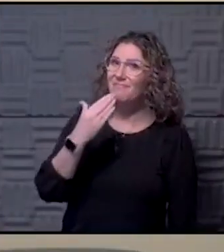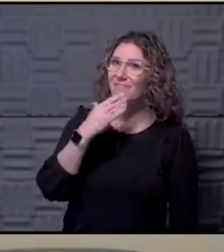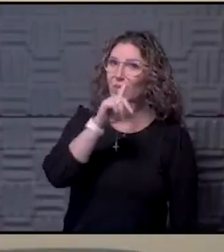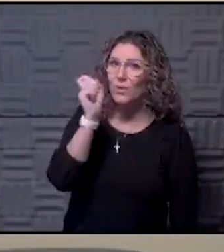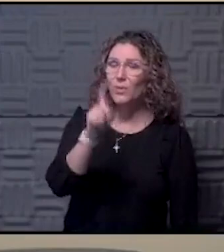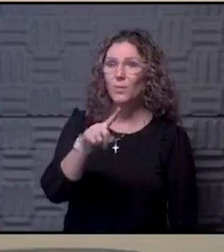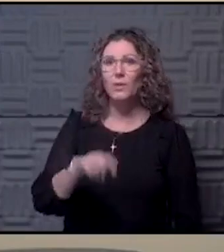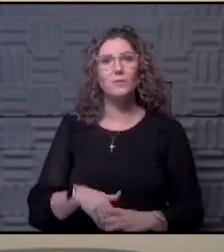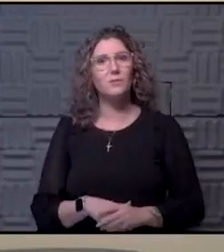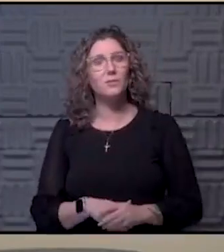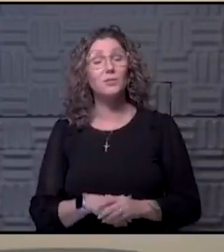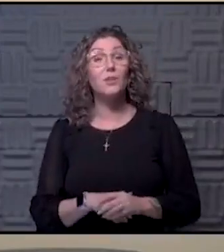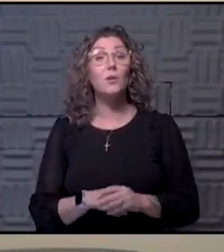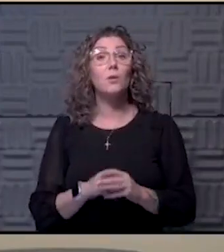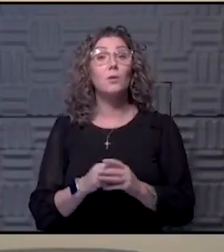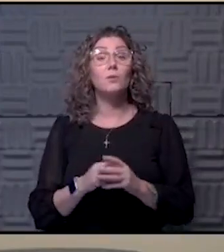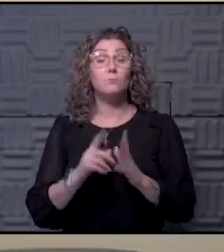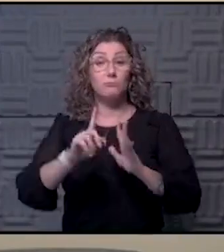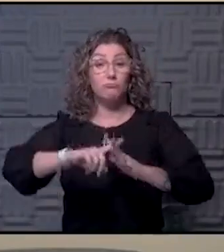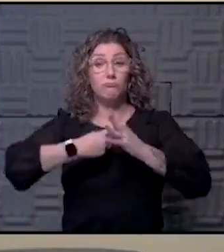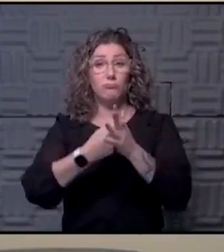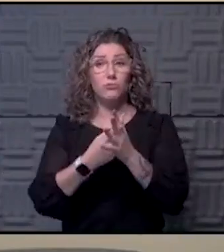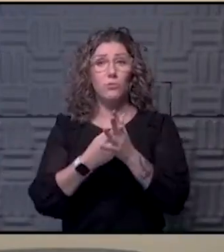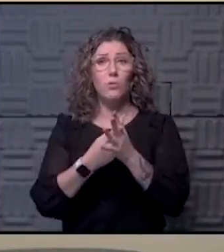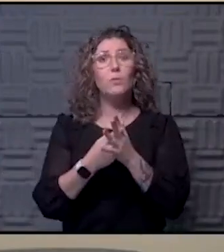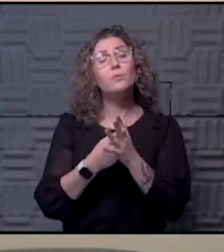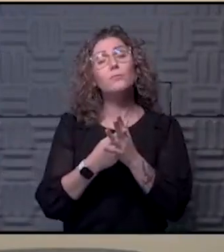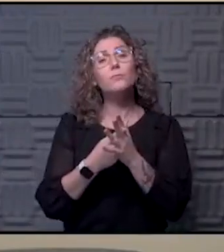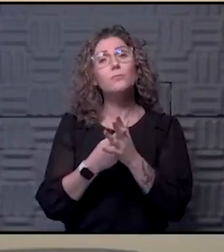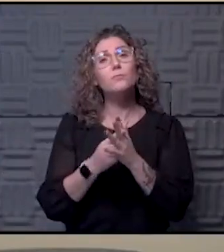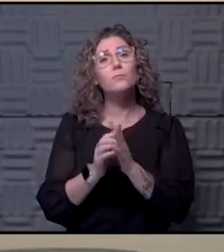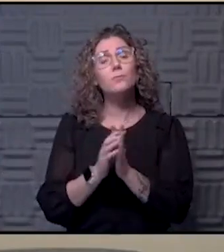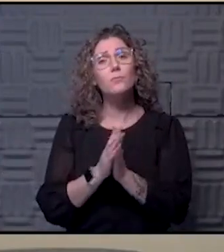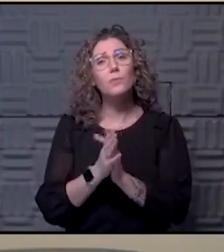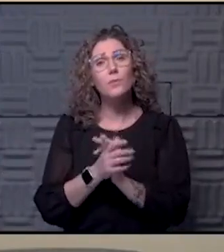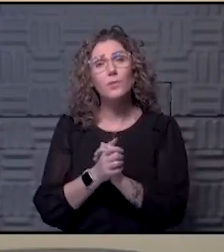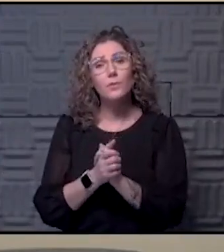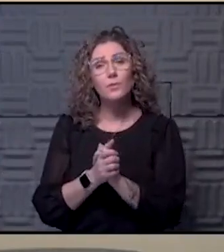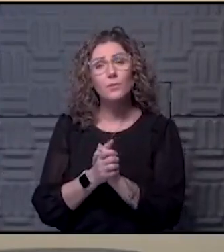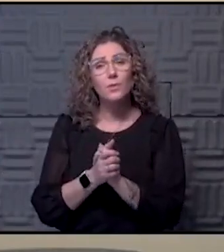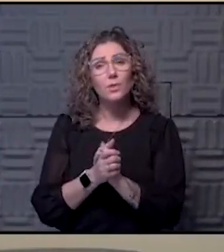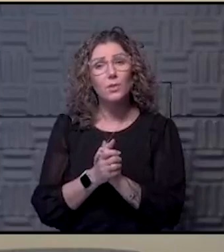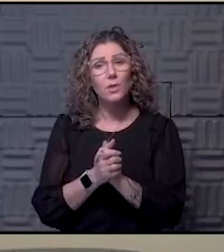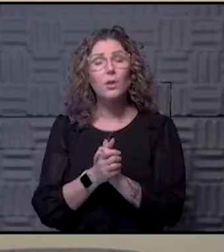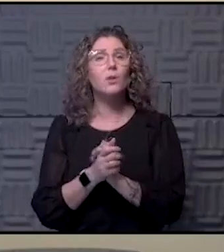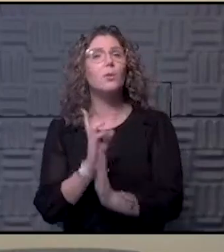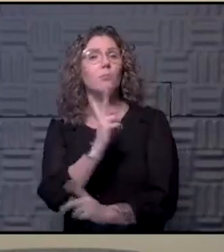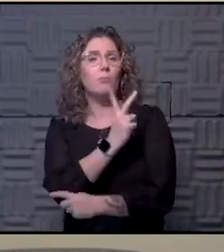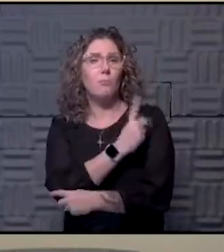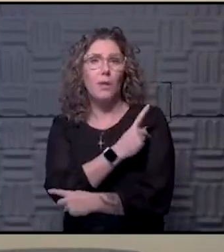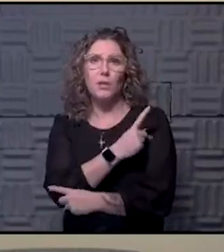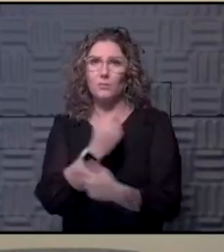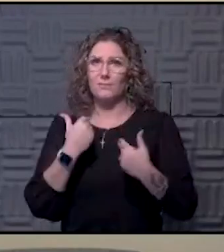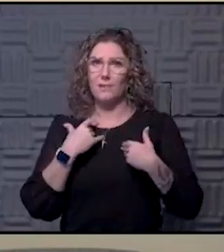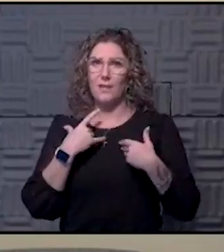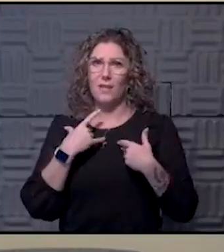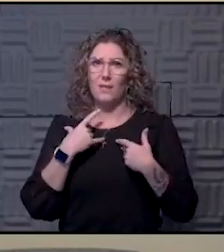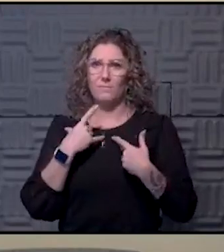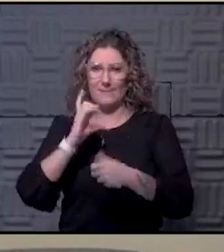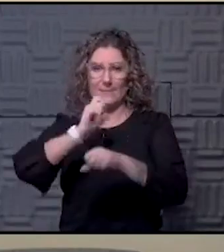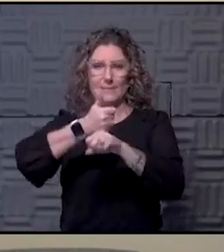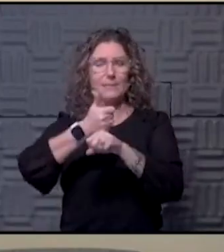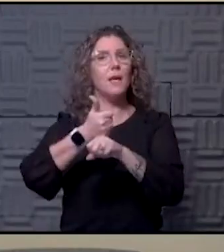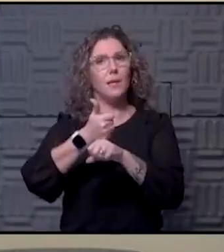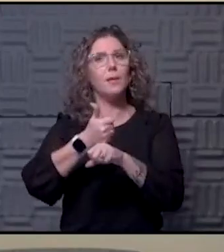So to start with, we're going to start by just patients who have an established relationship